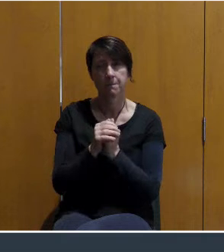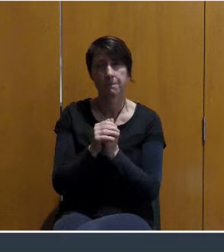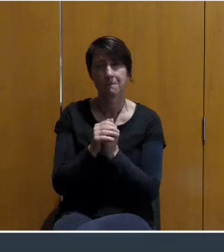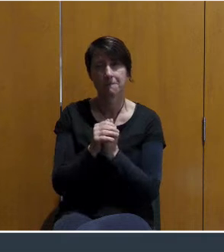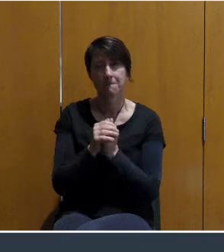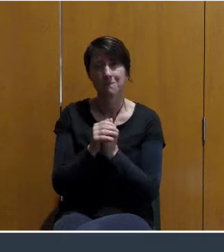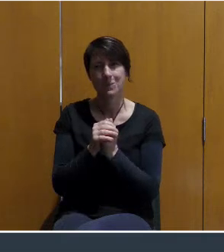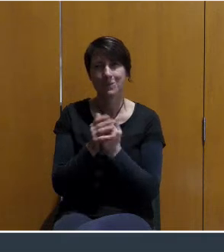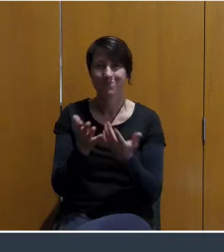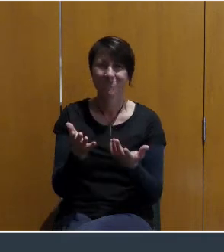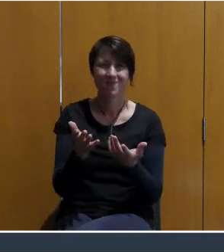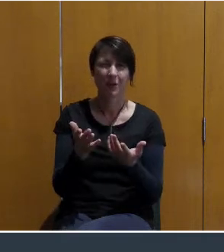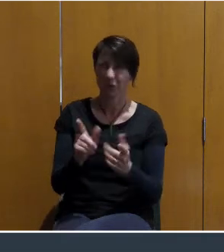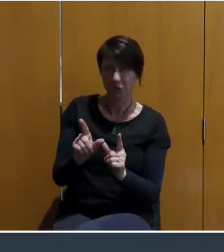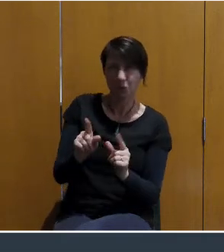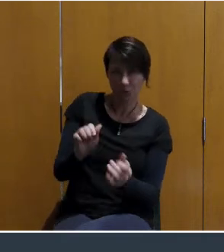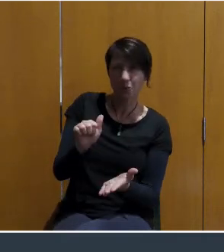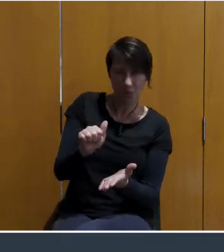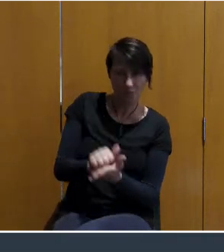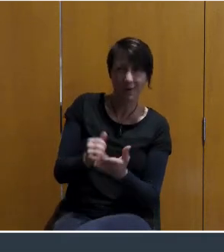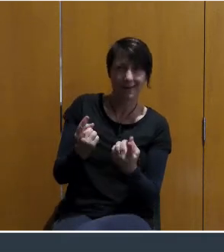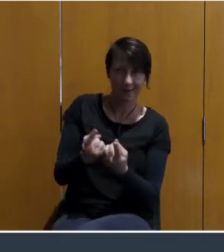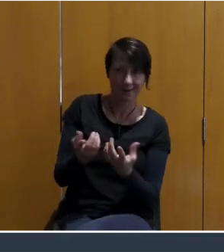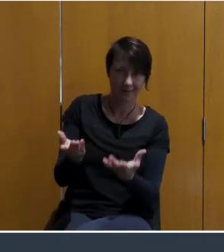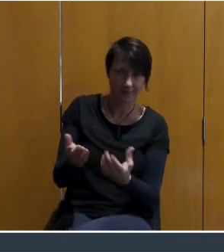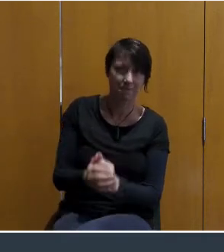is doing the right thing.